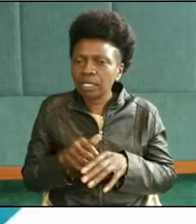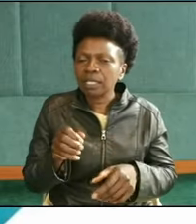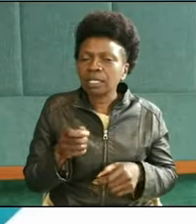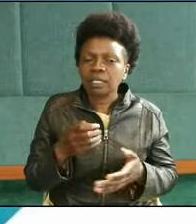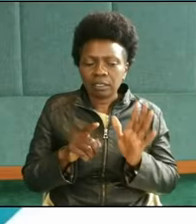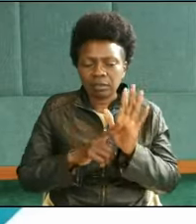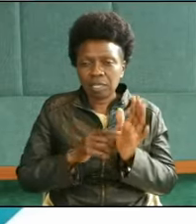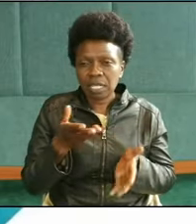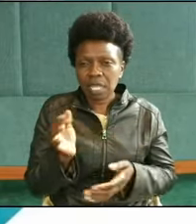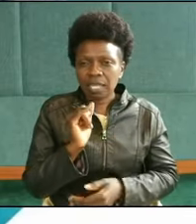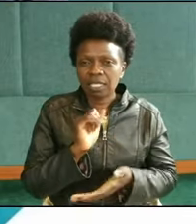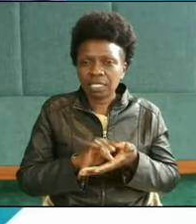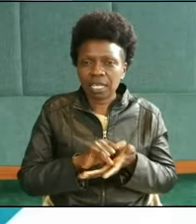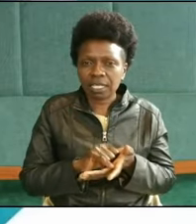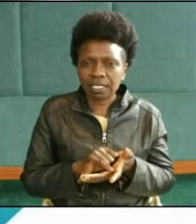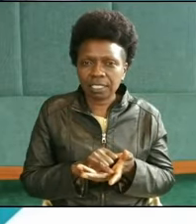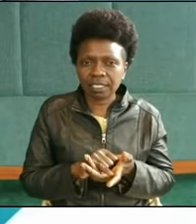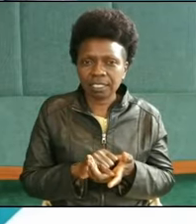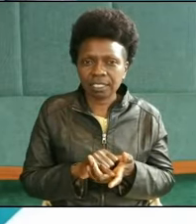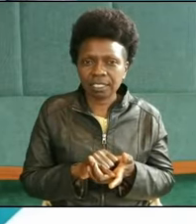here is that